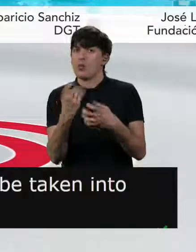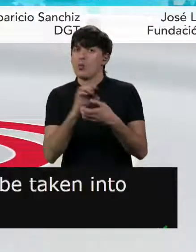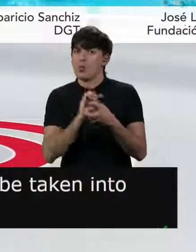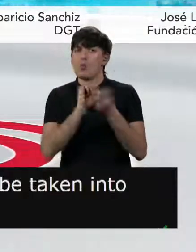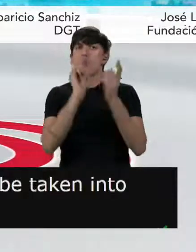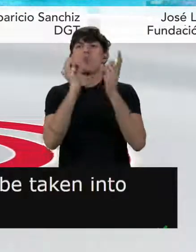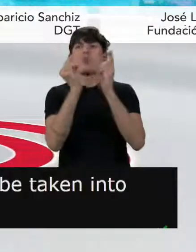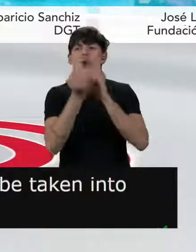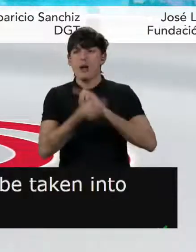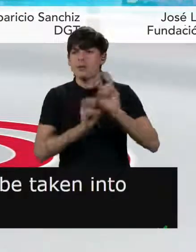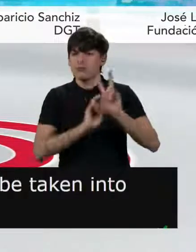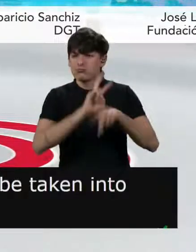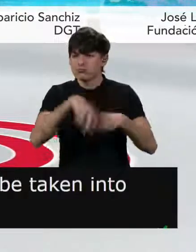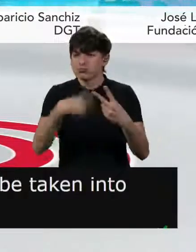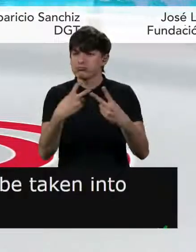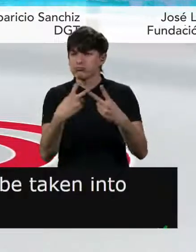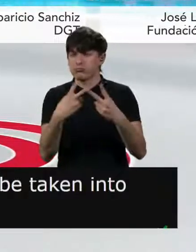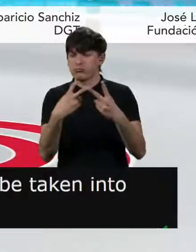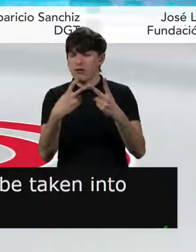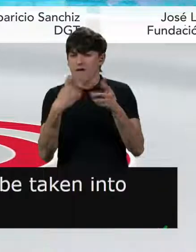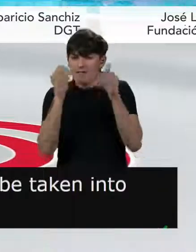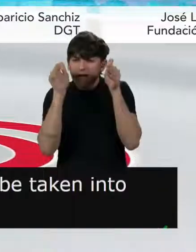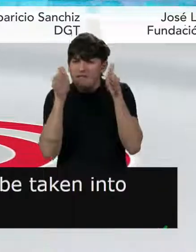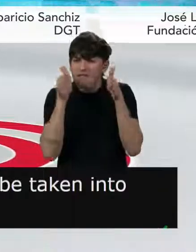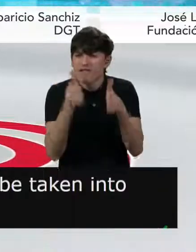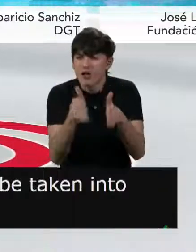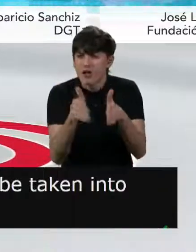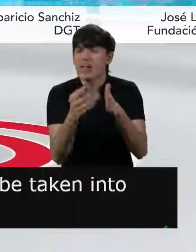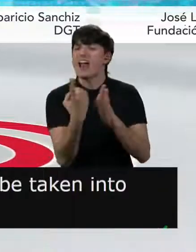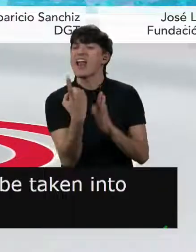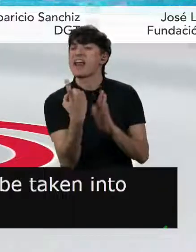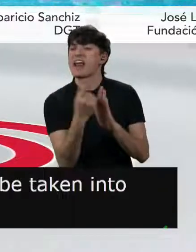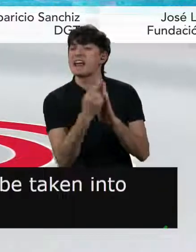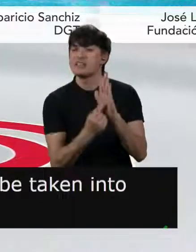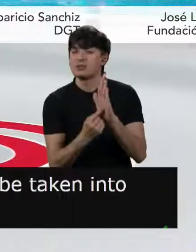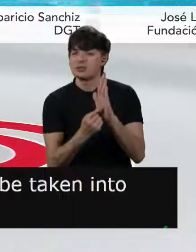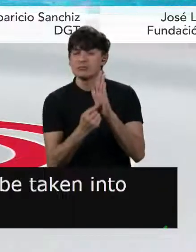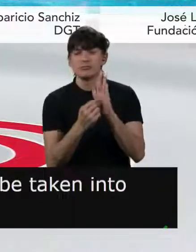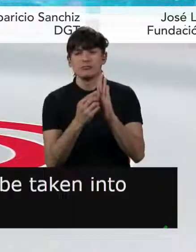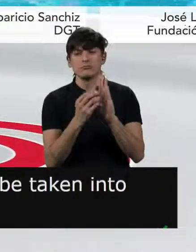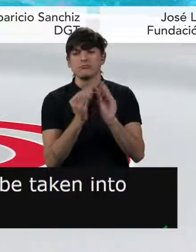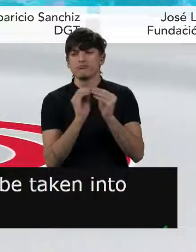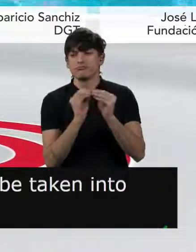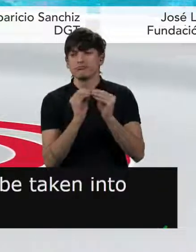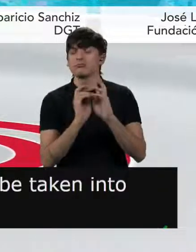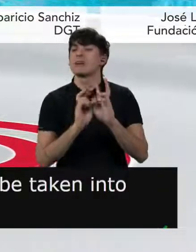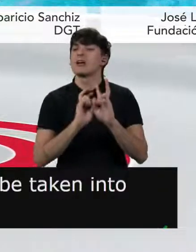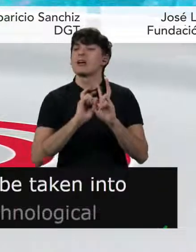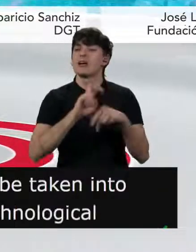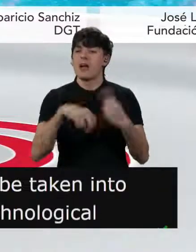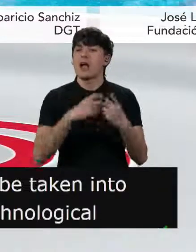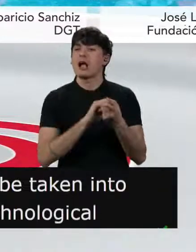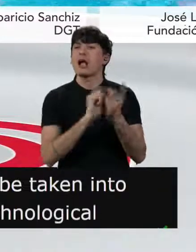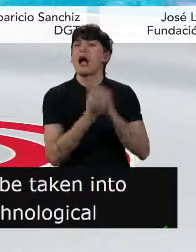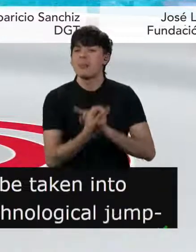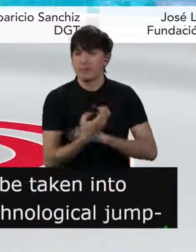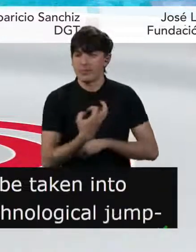technological jump ahead amounts to a need to change the legislation.